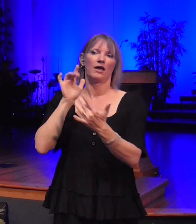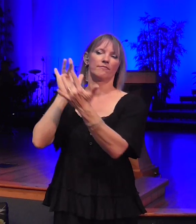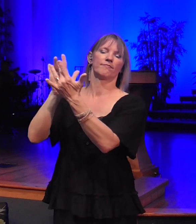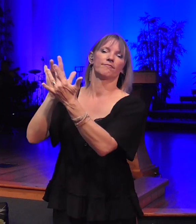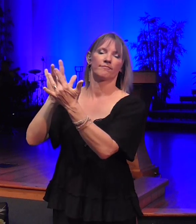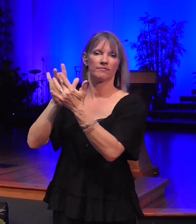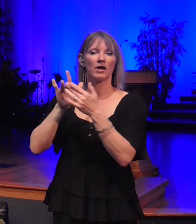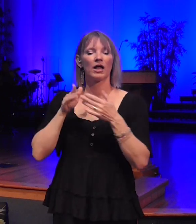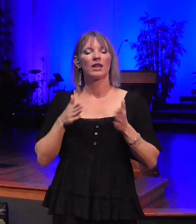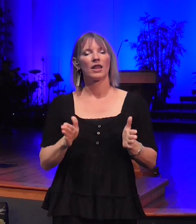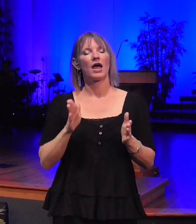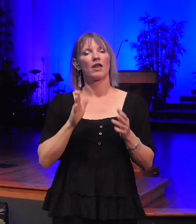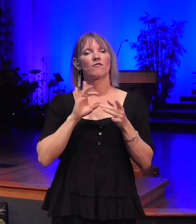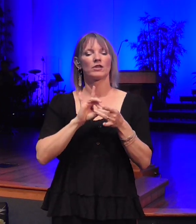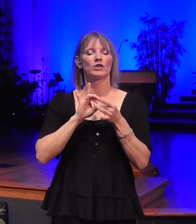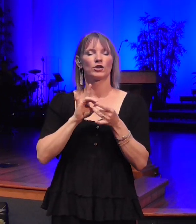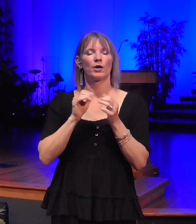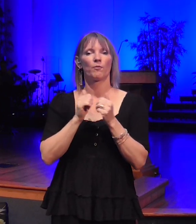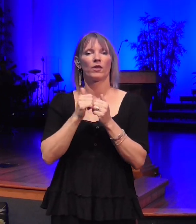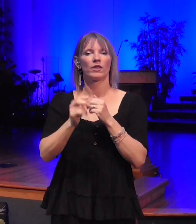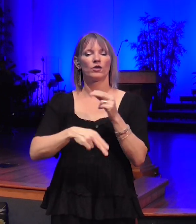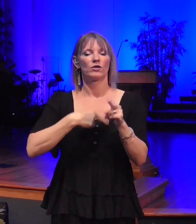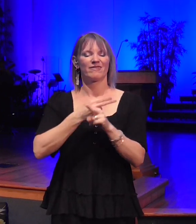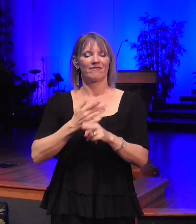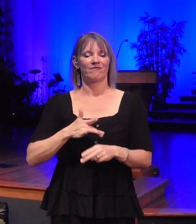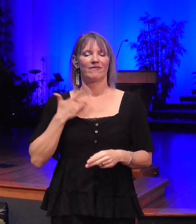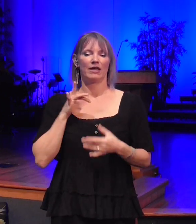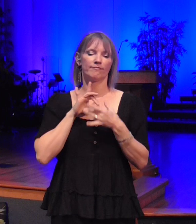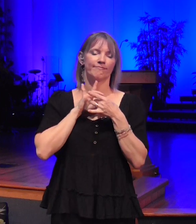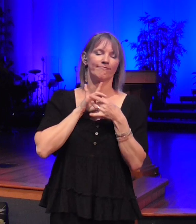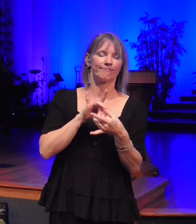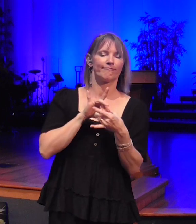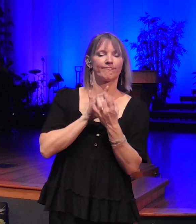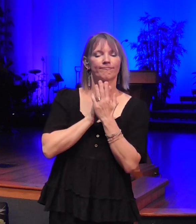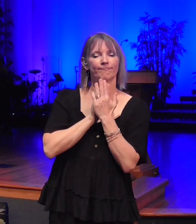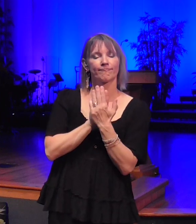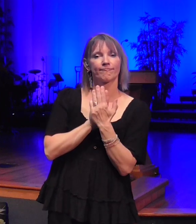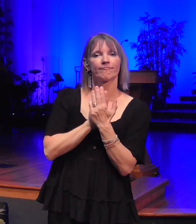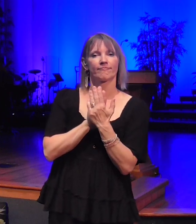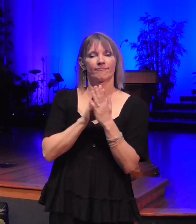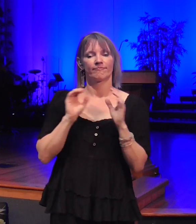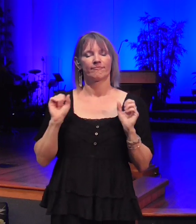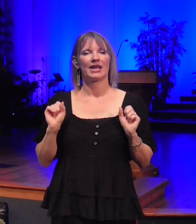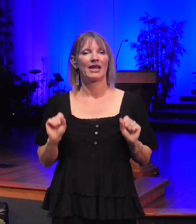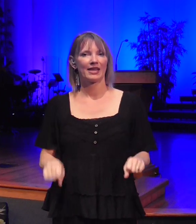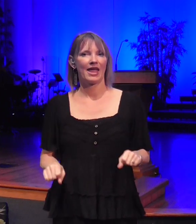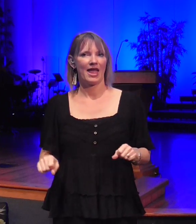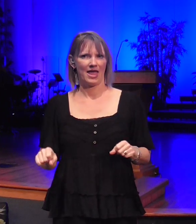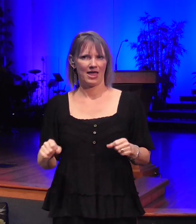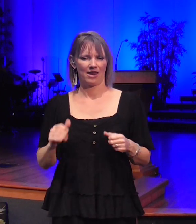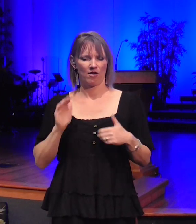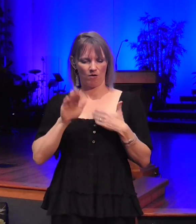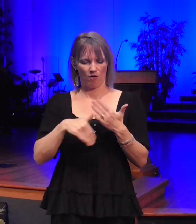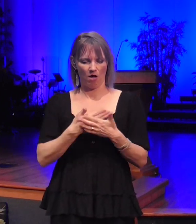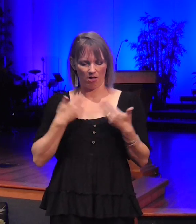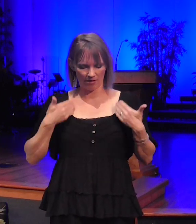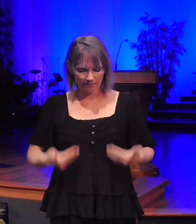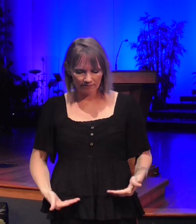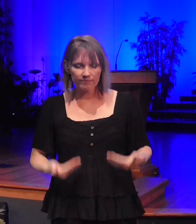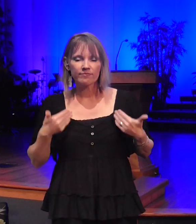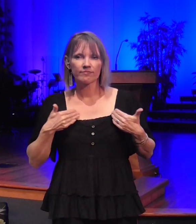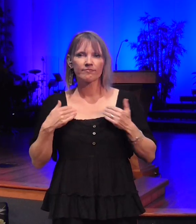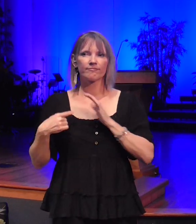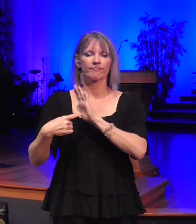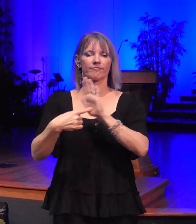universe feel so intimate that we could reveal the whole of ourselves and fully